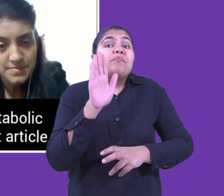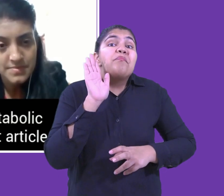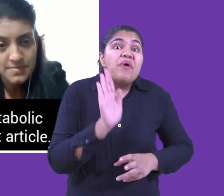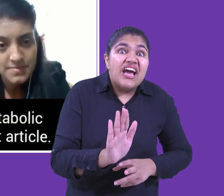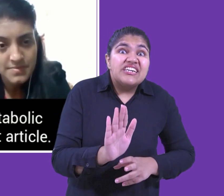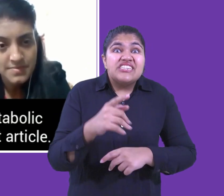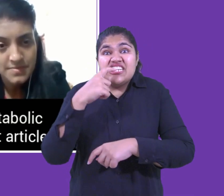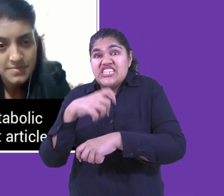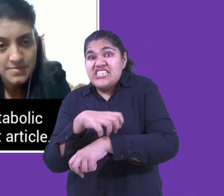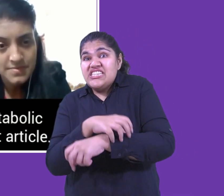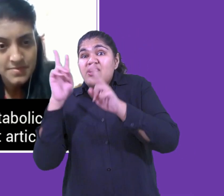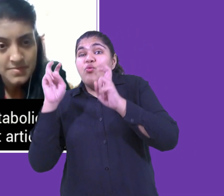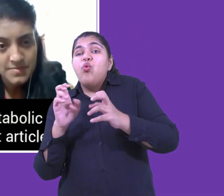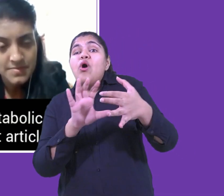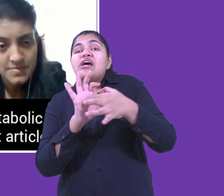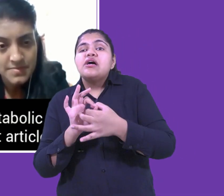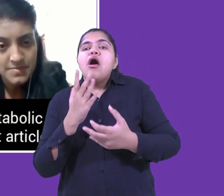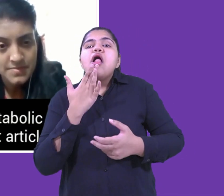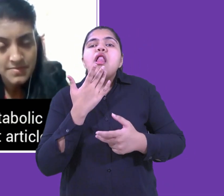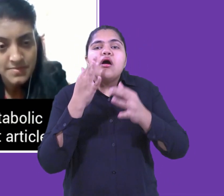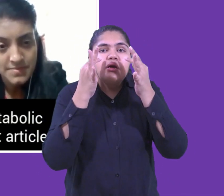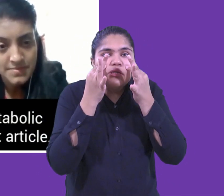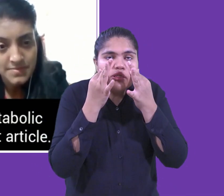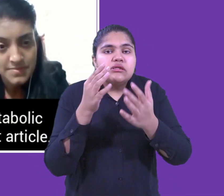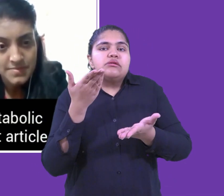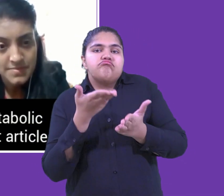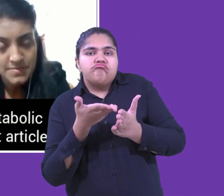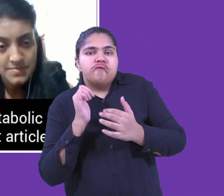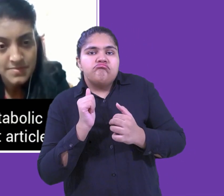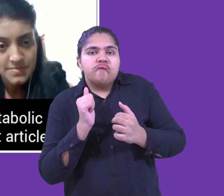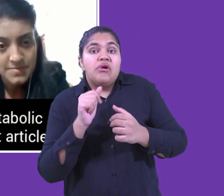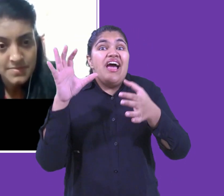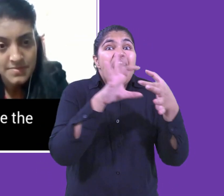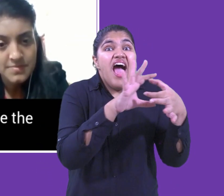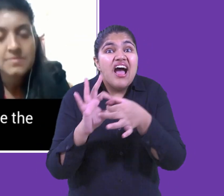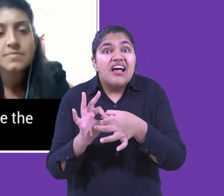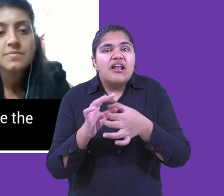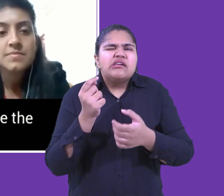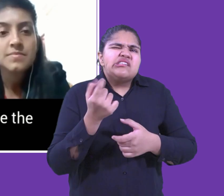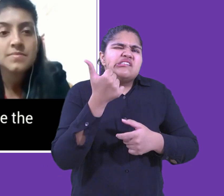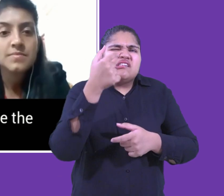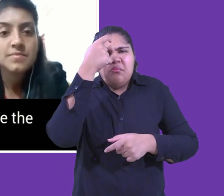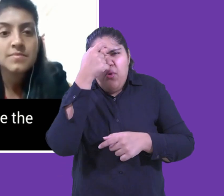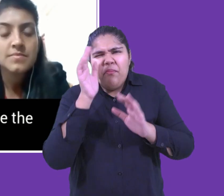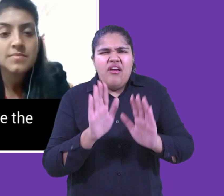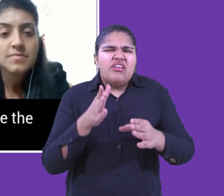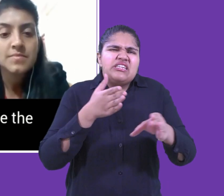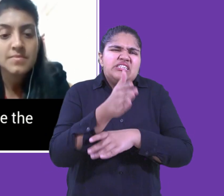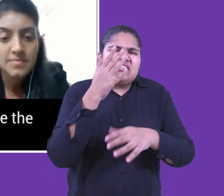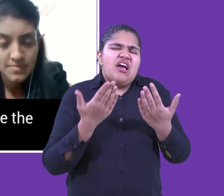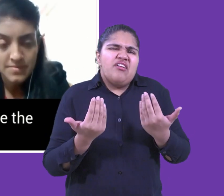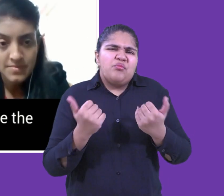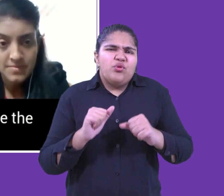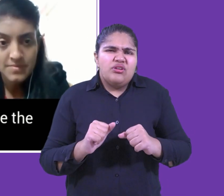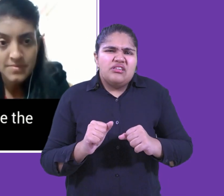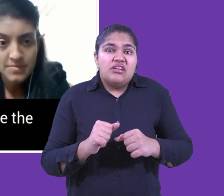Hmm. And all these pigmentary metabolic diseases are very sensitive to this diet article. Certain things which can prone to